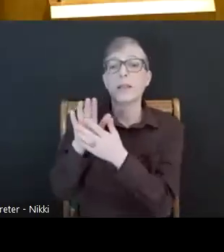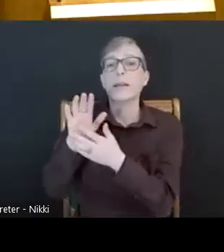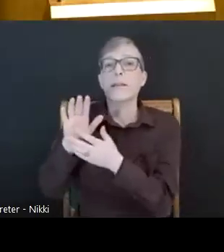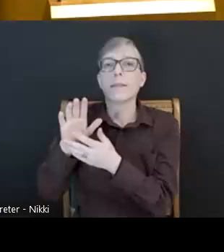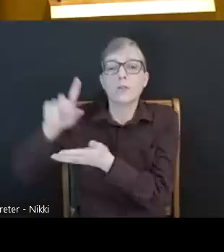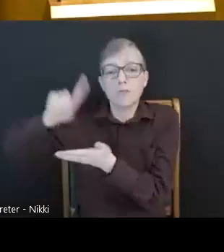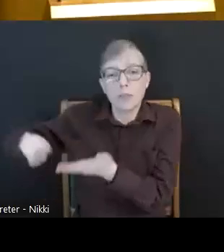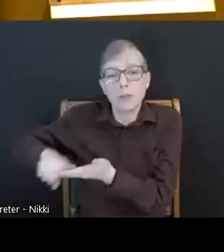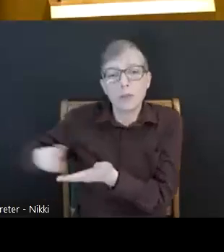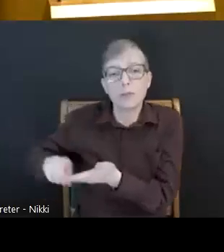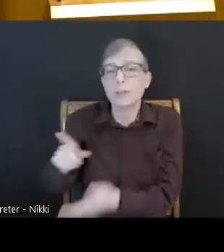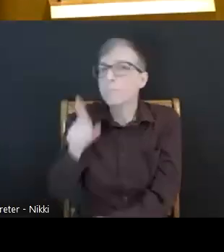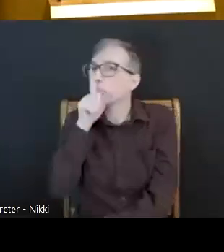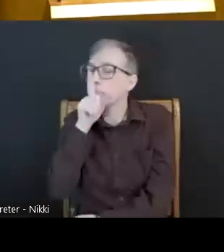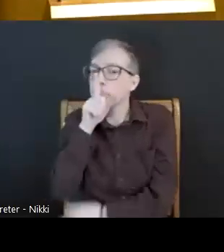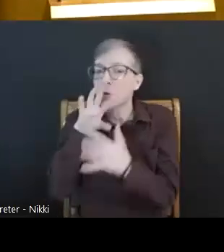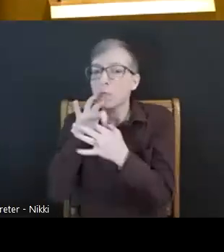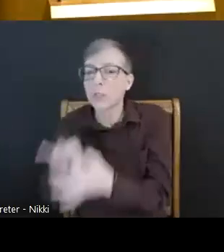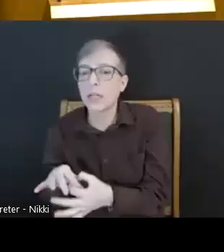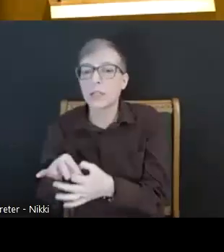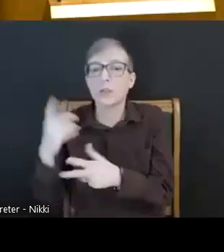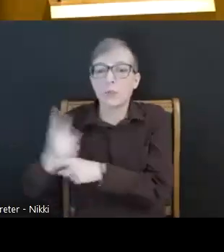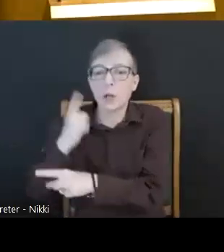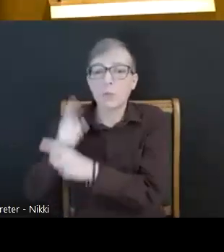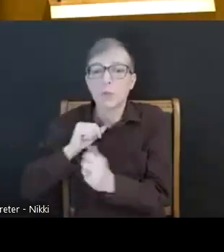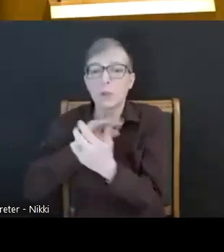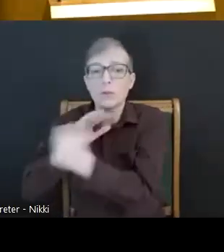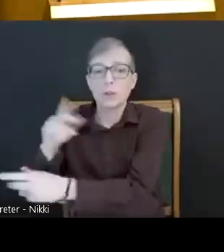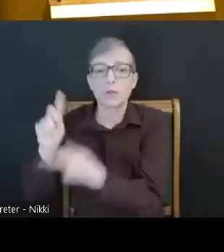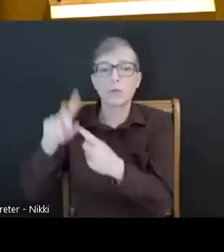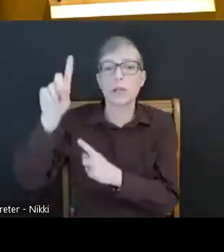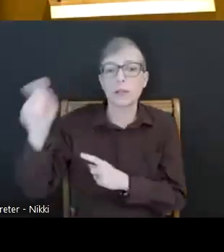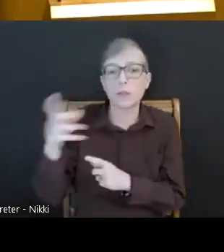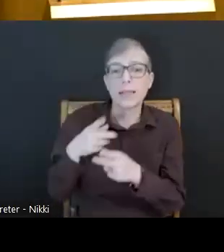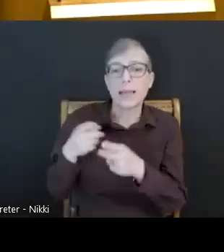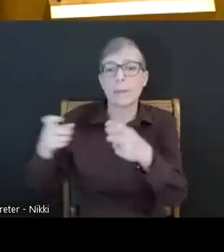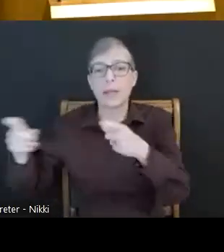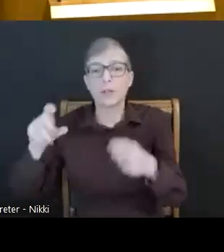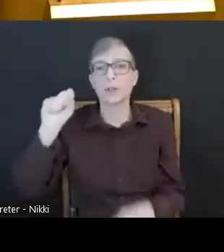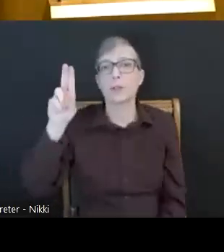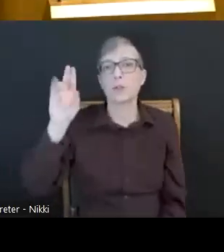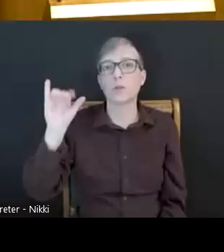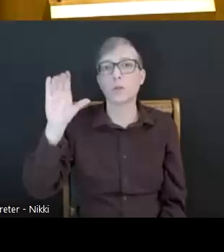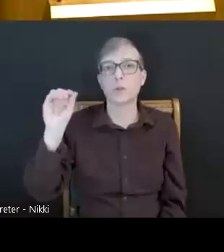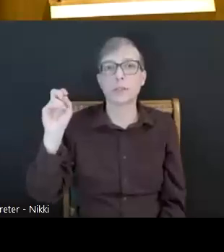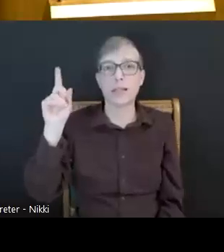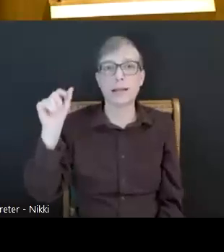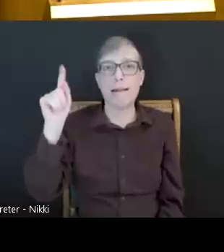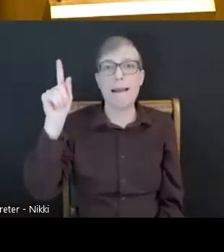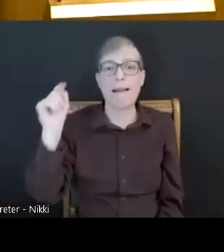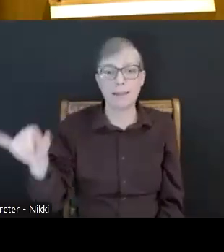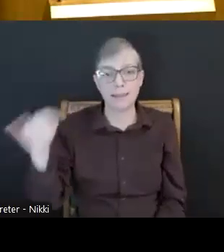visual impairment, especially age-related macular degeneration. Now, partly, those are older people who have, maybe